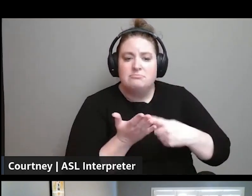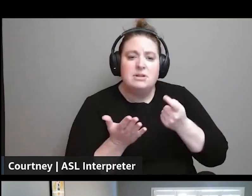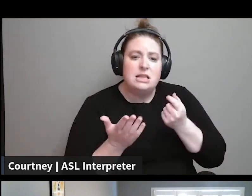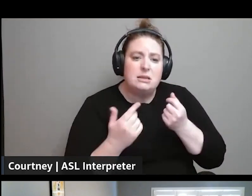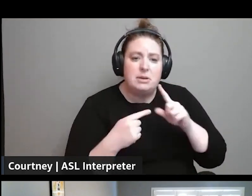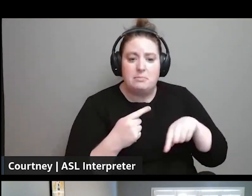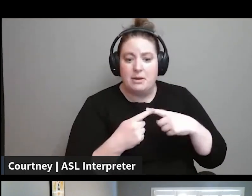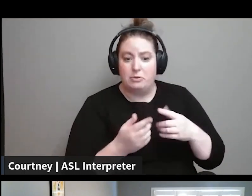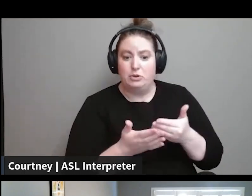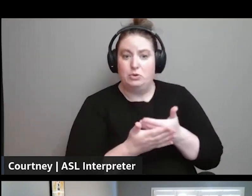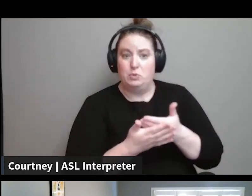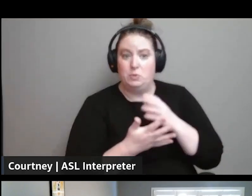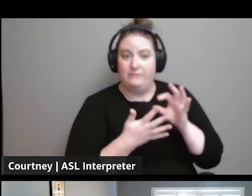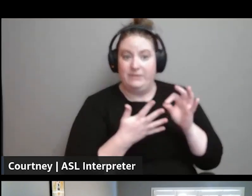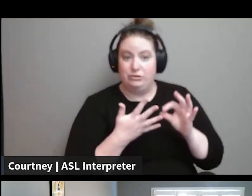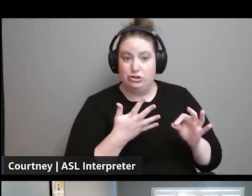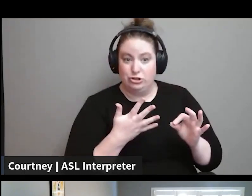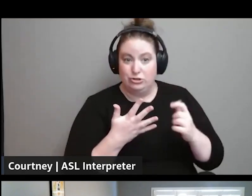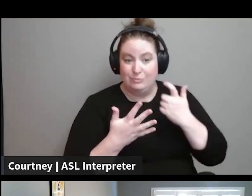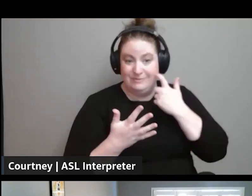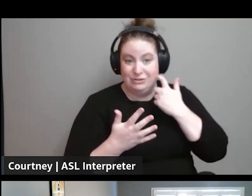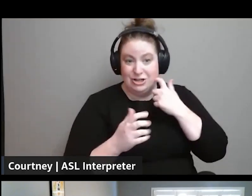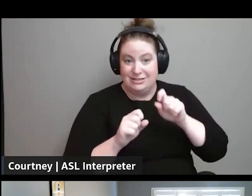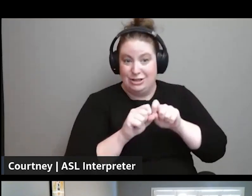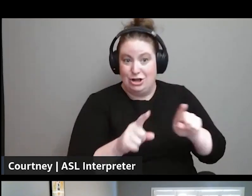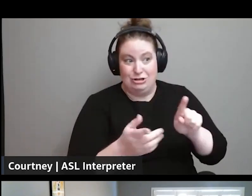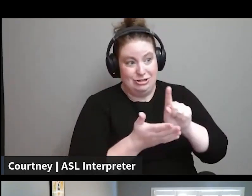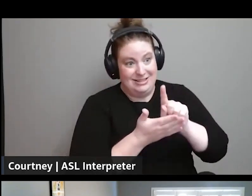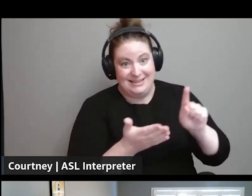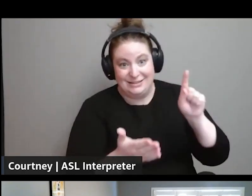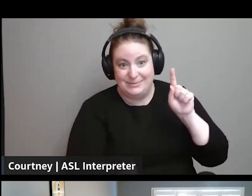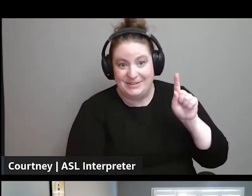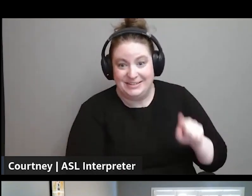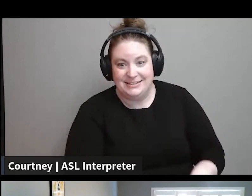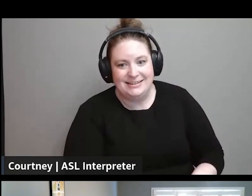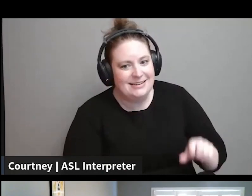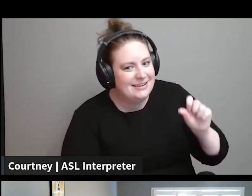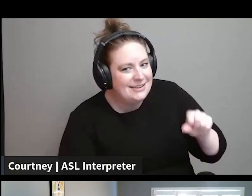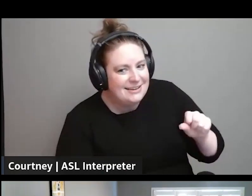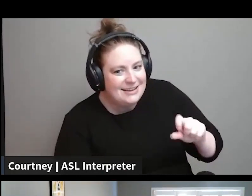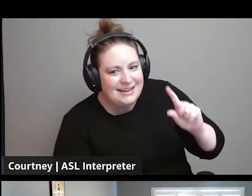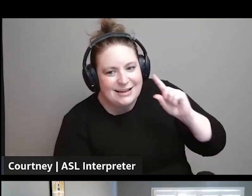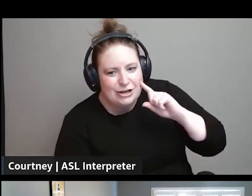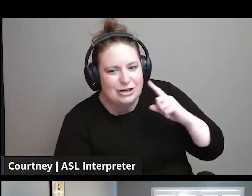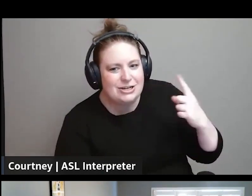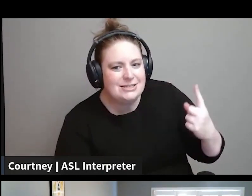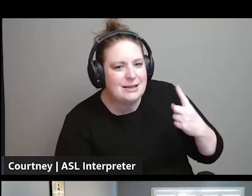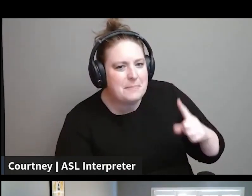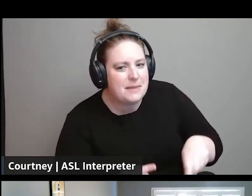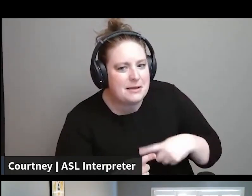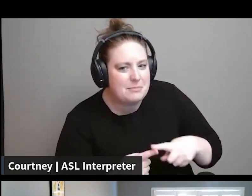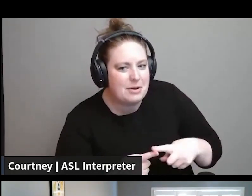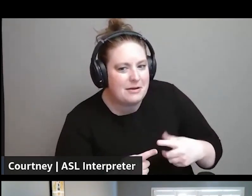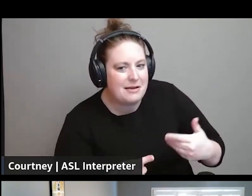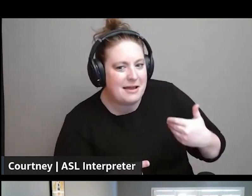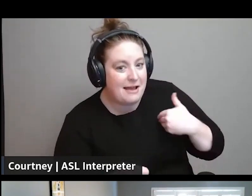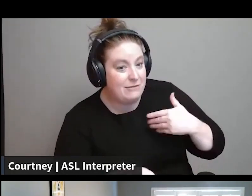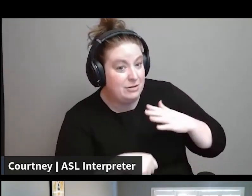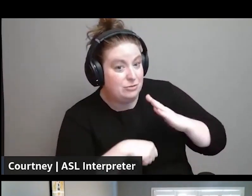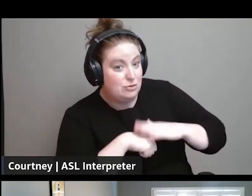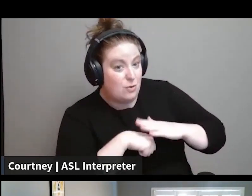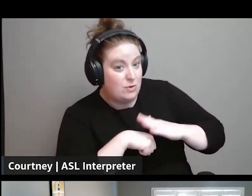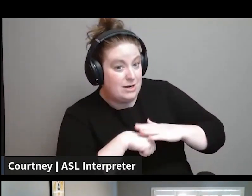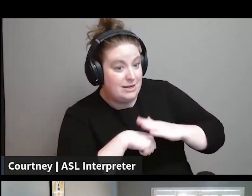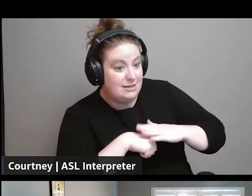the new feature that we have just launched last week. Yeah, I hear it's something about getting some notice of